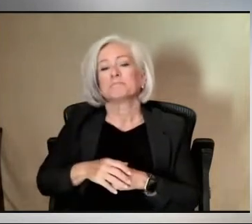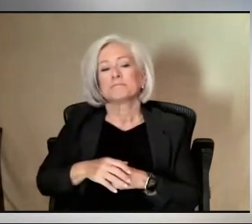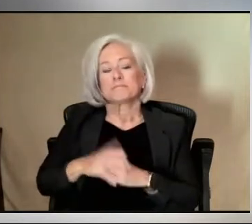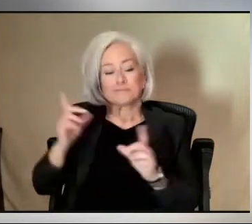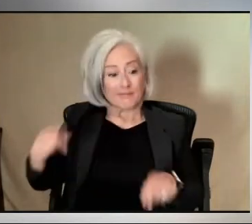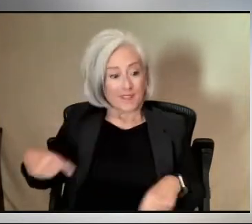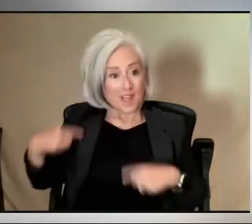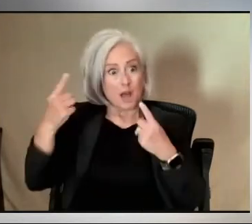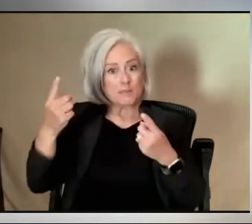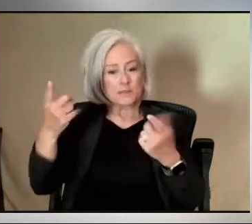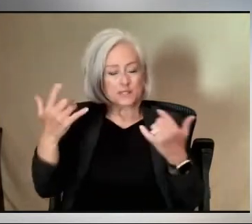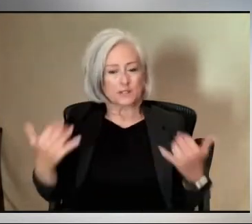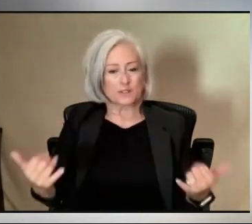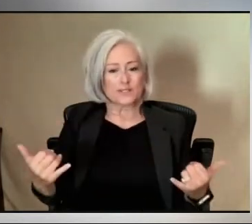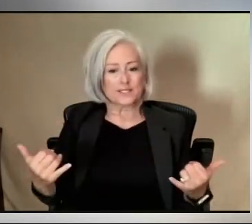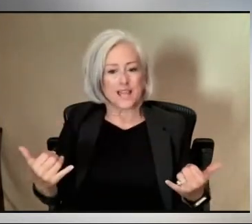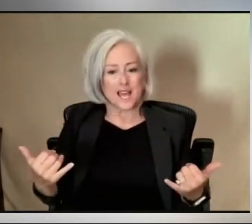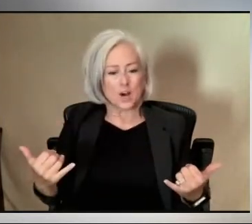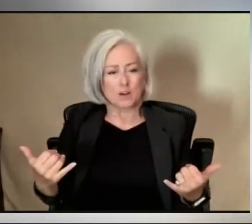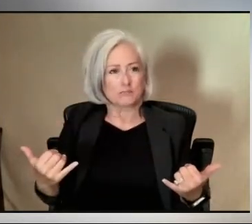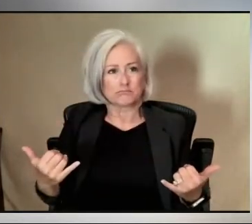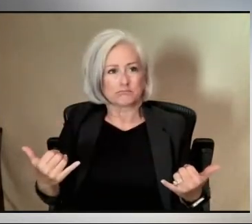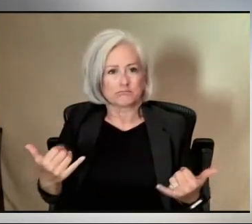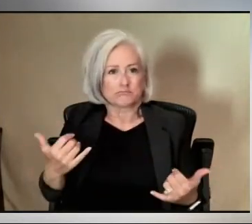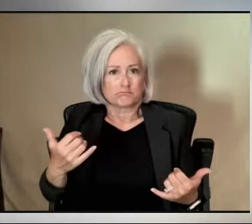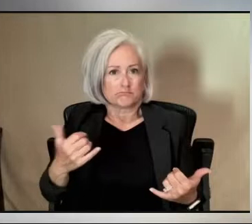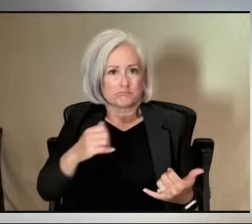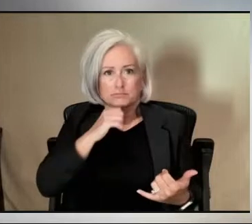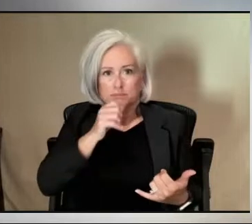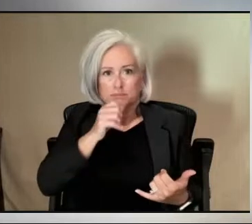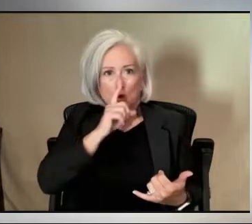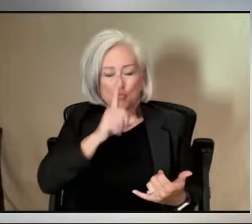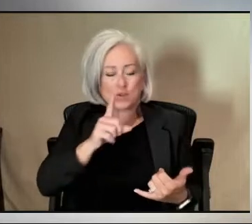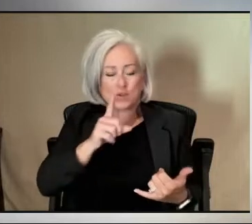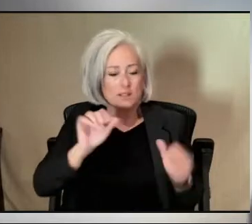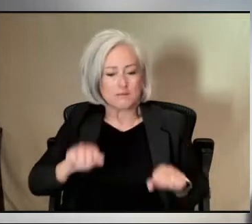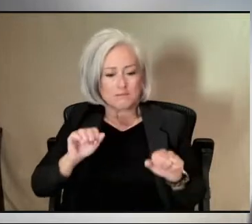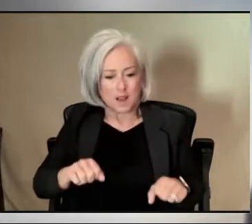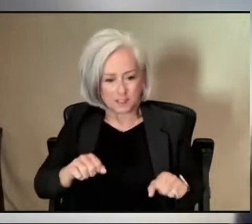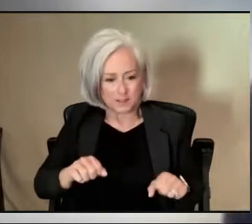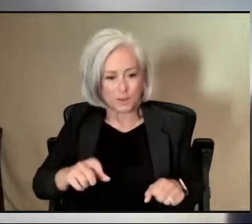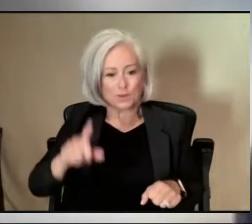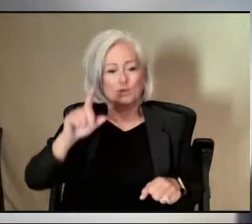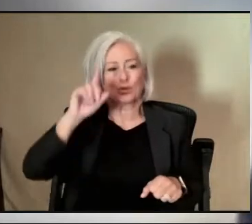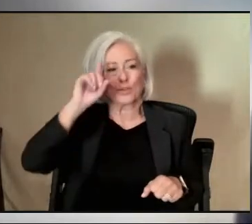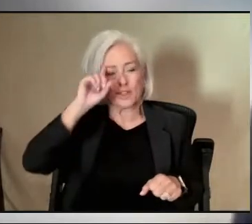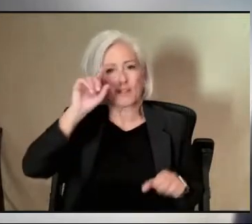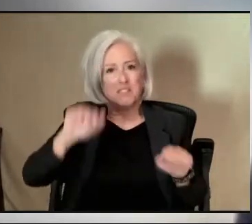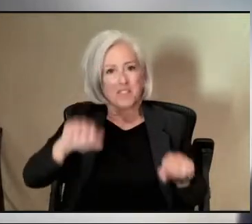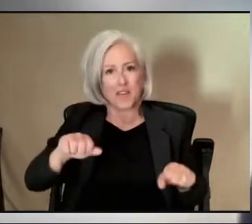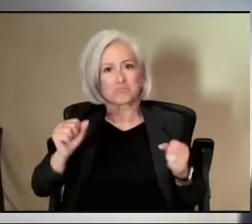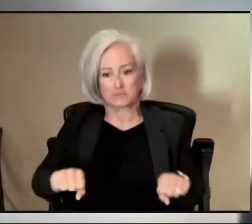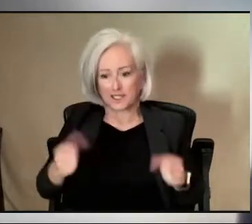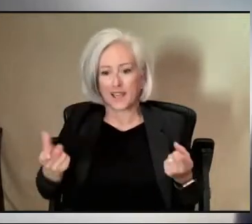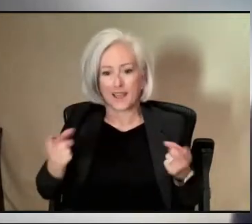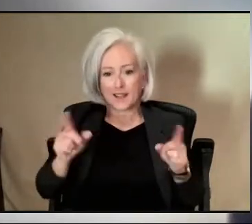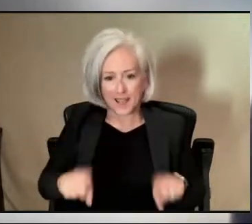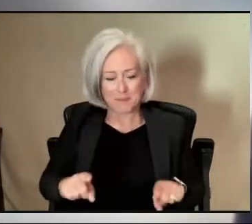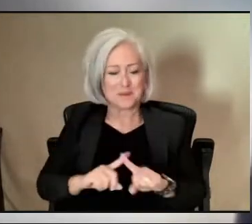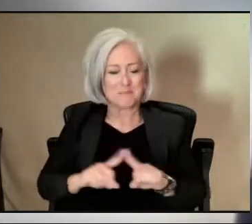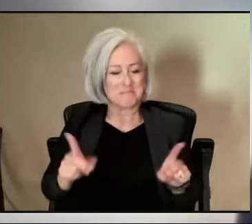be virtually unfathomable that we would be capable of that. So when you hear people saying that,